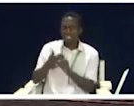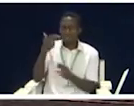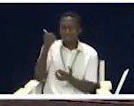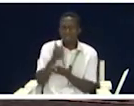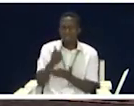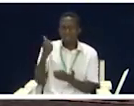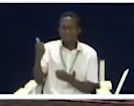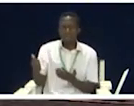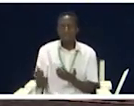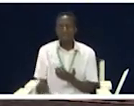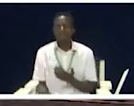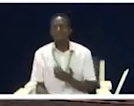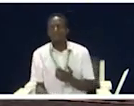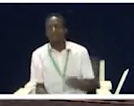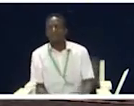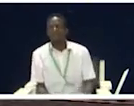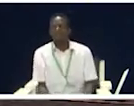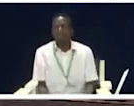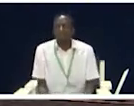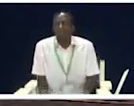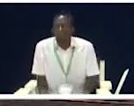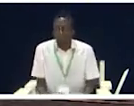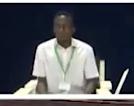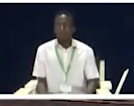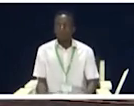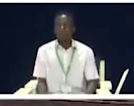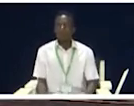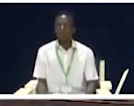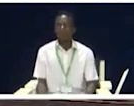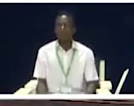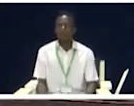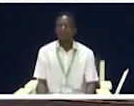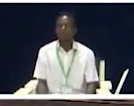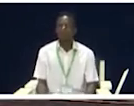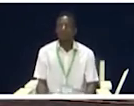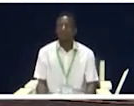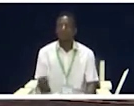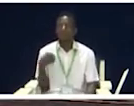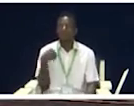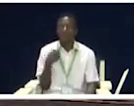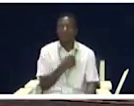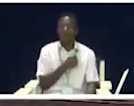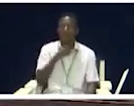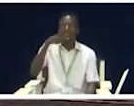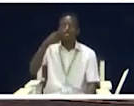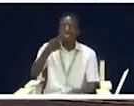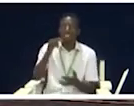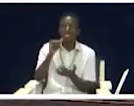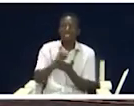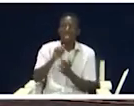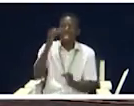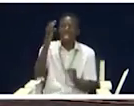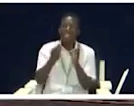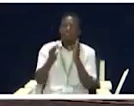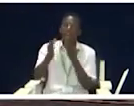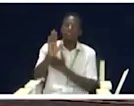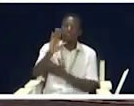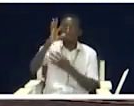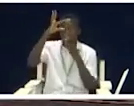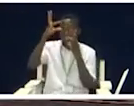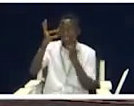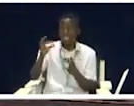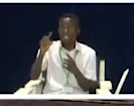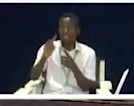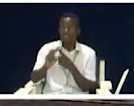Jesus. We said if God decides to use a man,